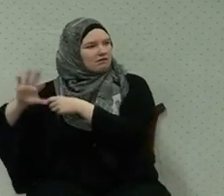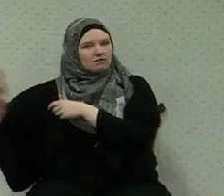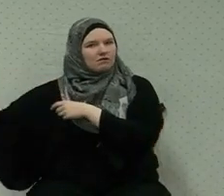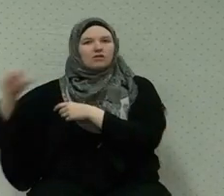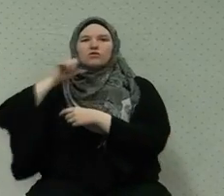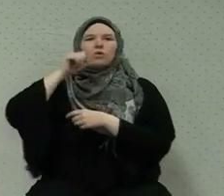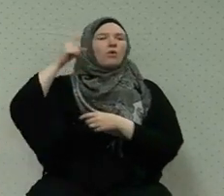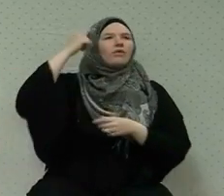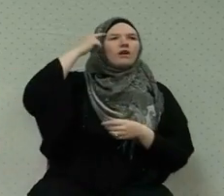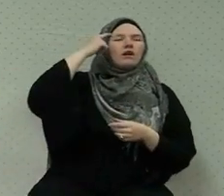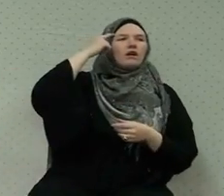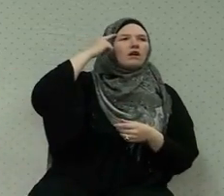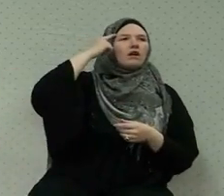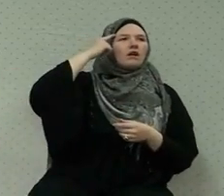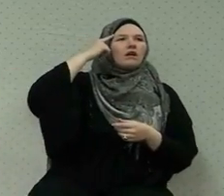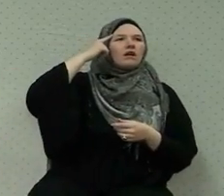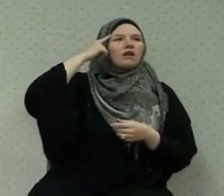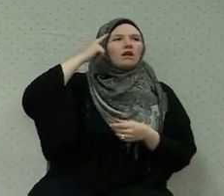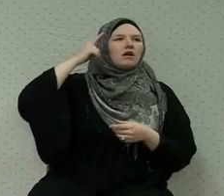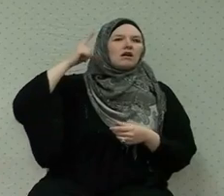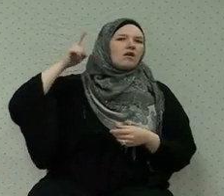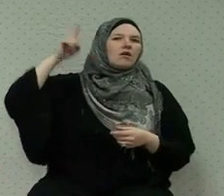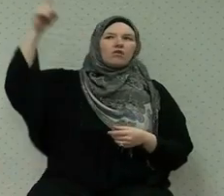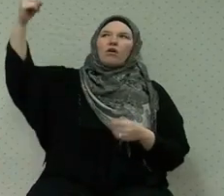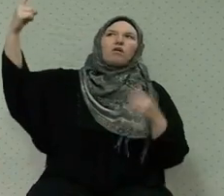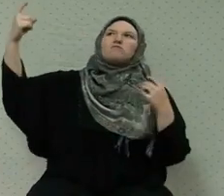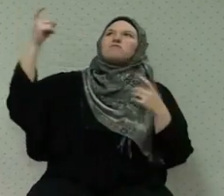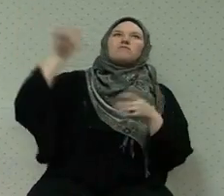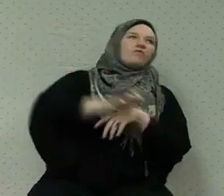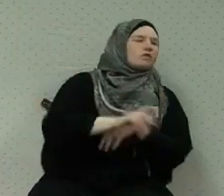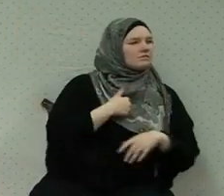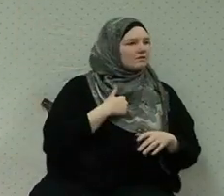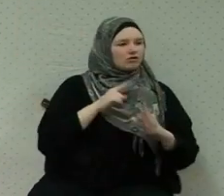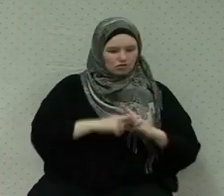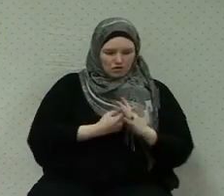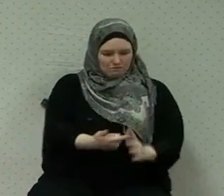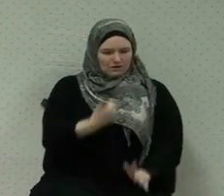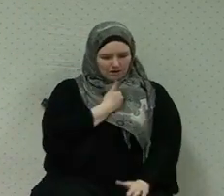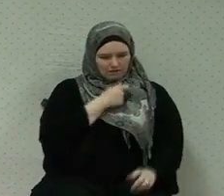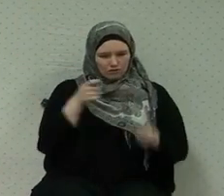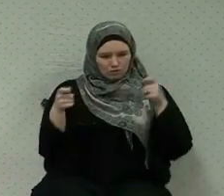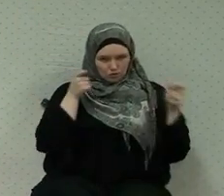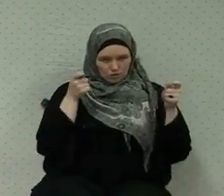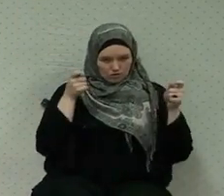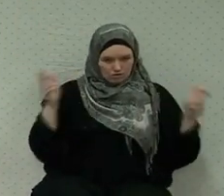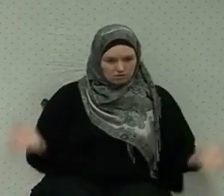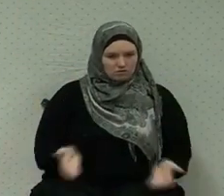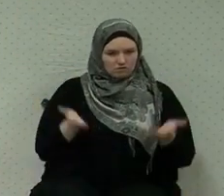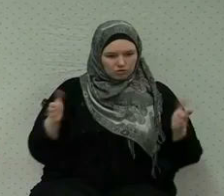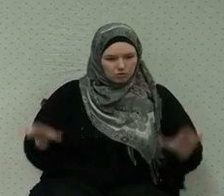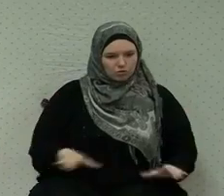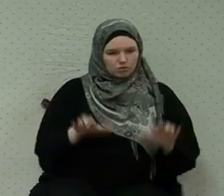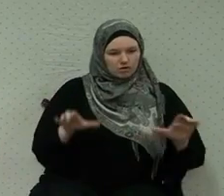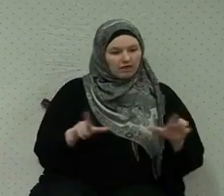so far to influence. Just start with yourself. Then move on to your